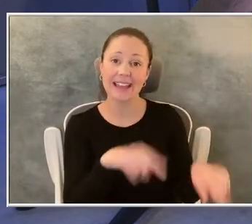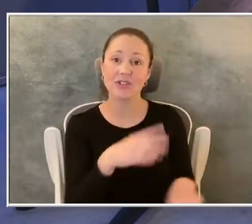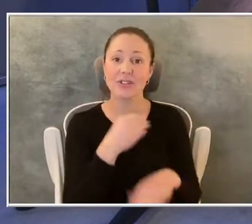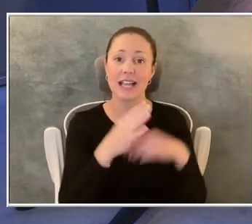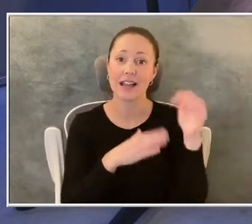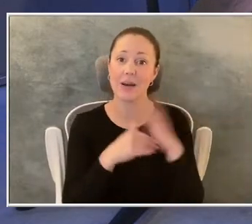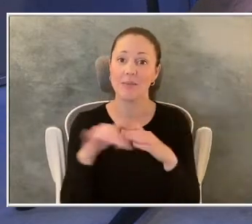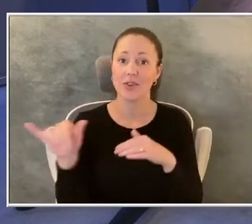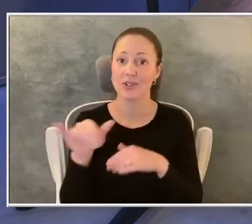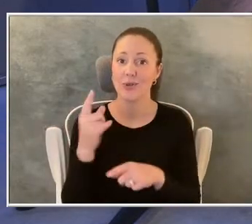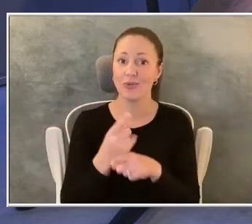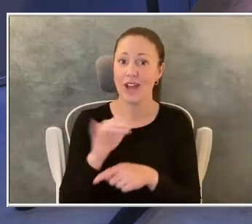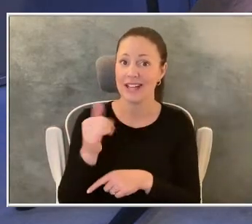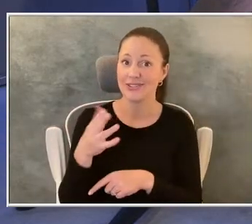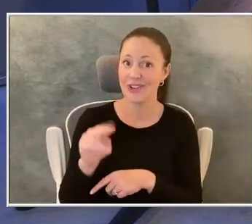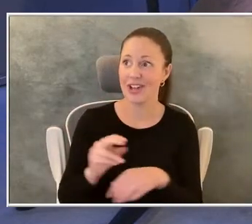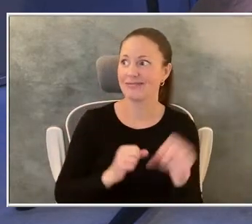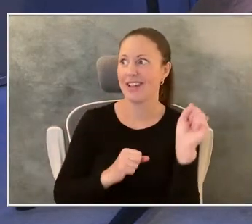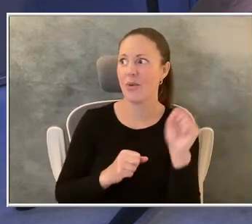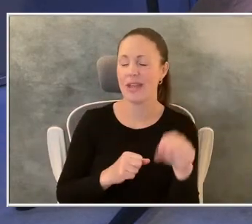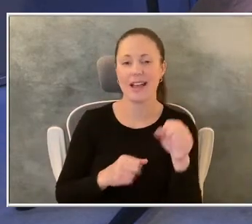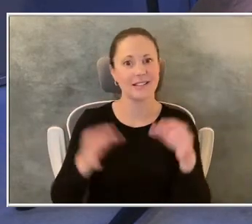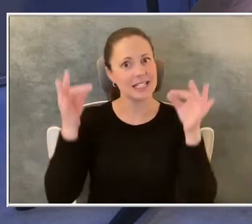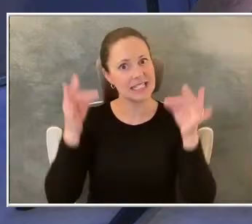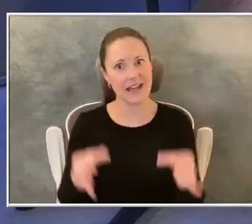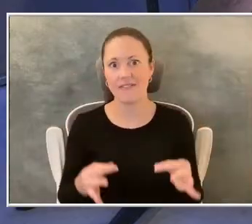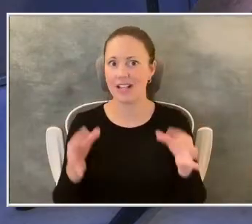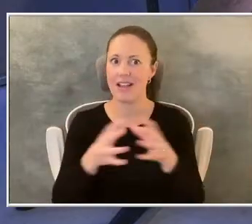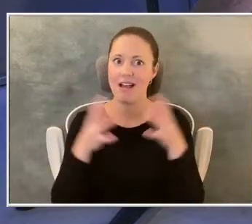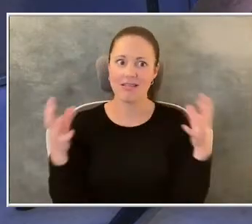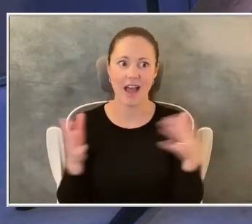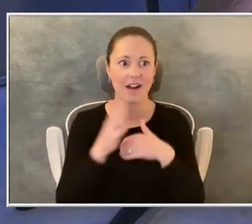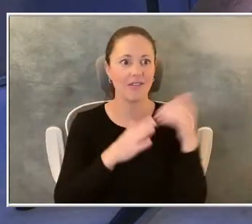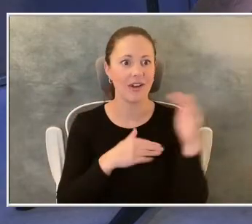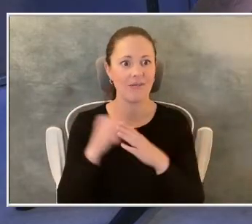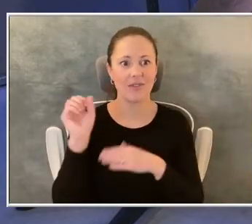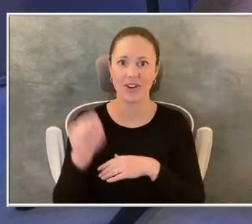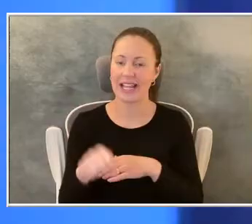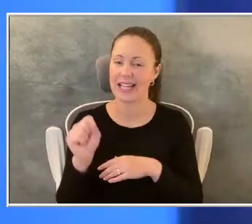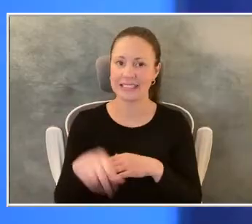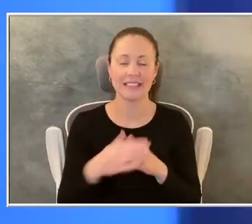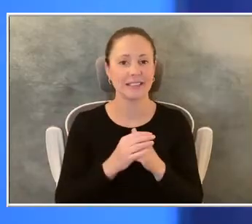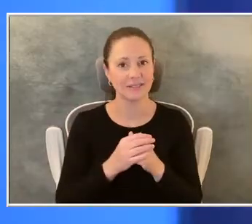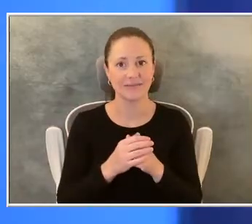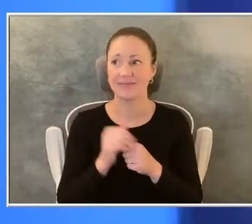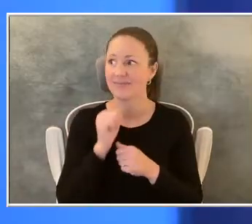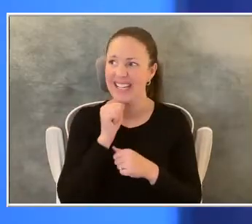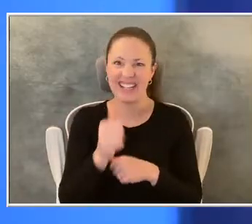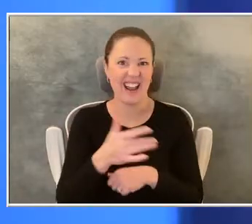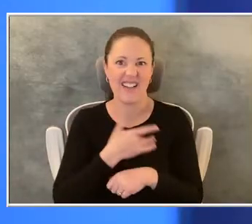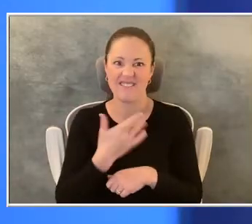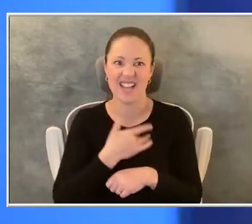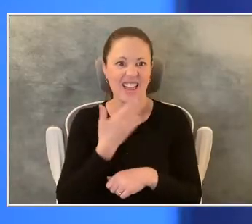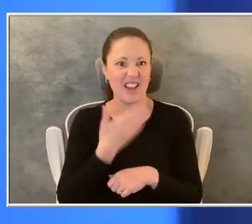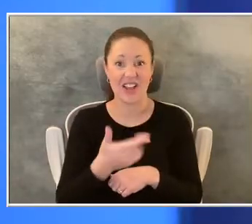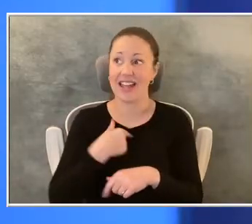Big time. Big time. Big time comfort. Yeah, you know, you're not feeling good. You know, I called her many a